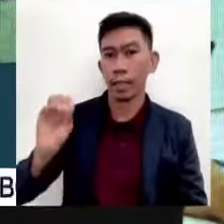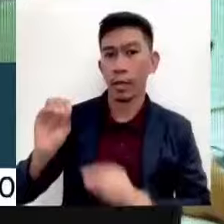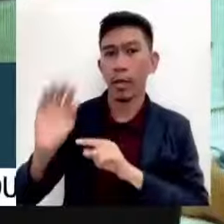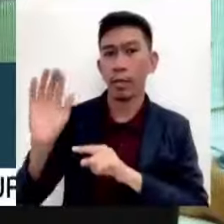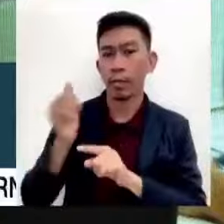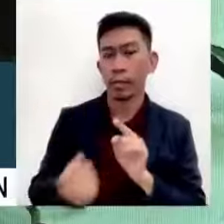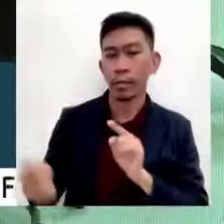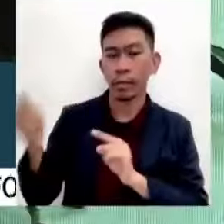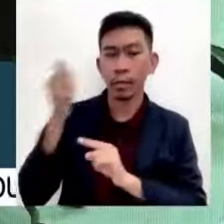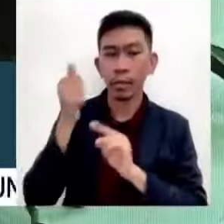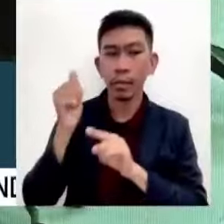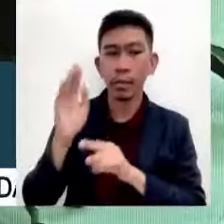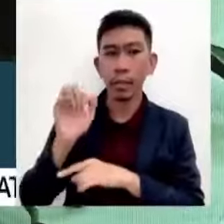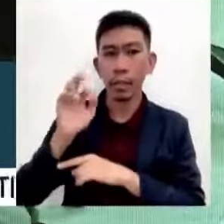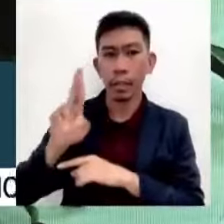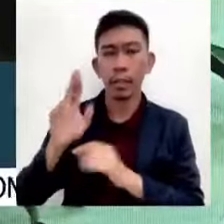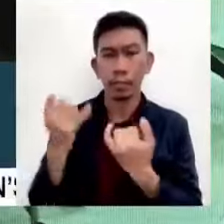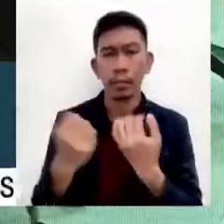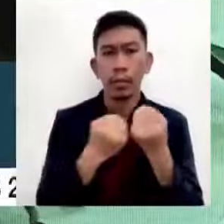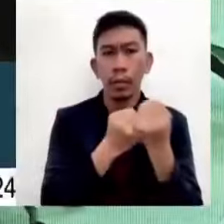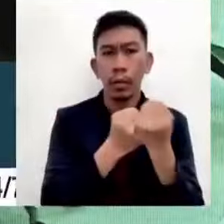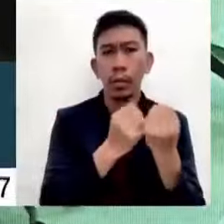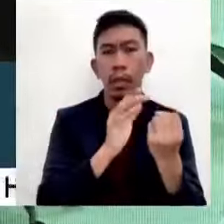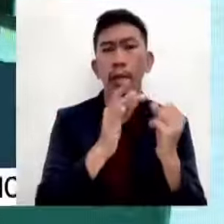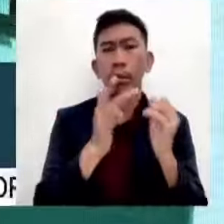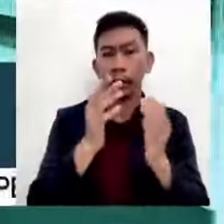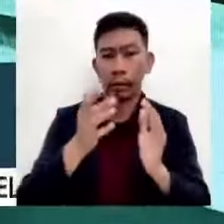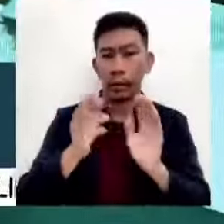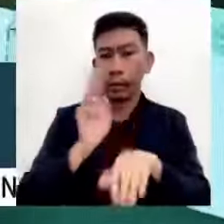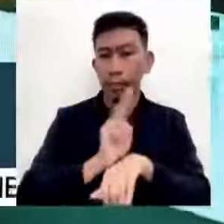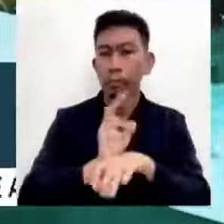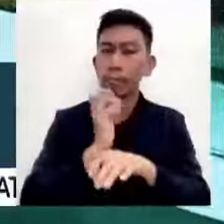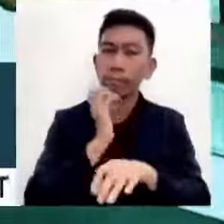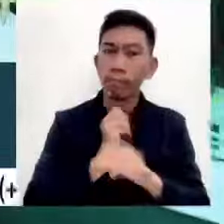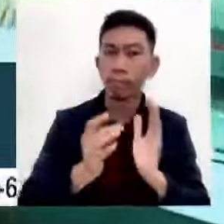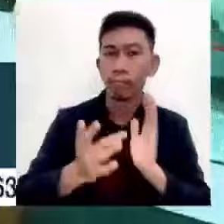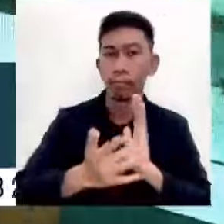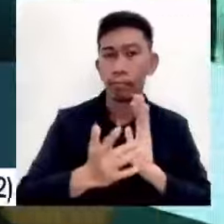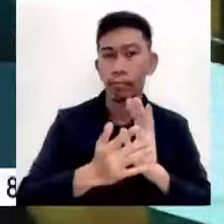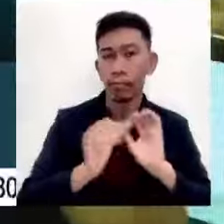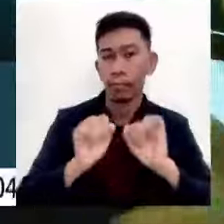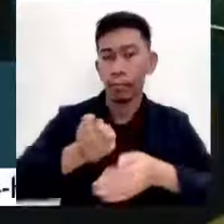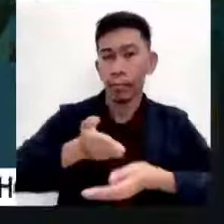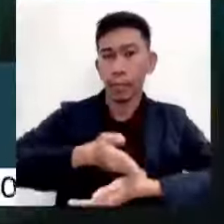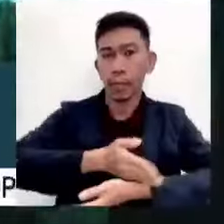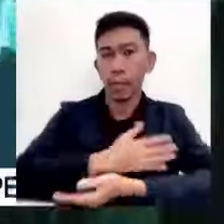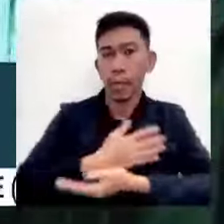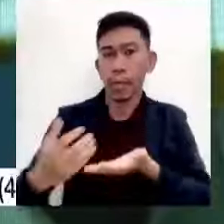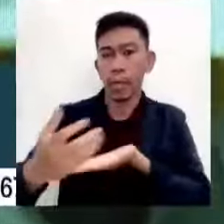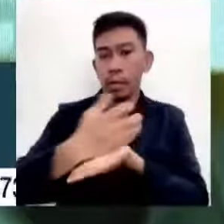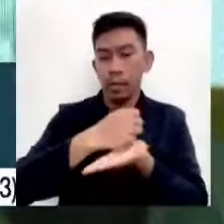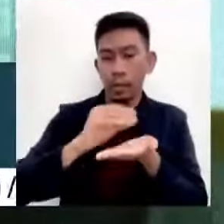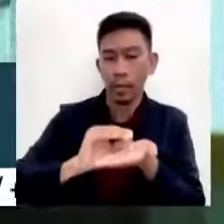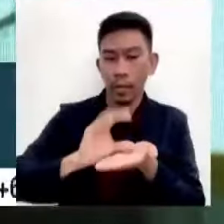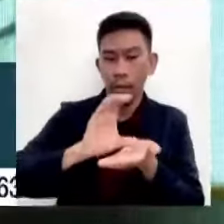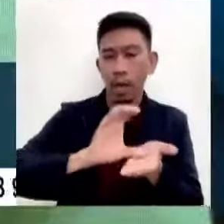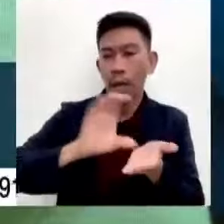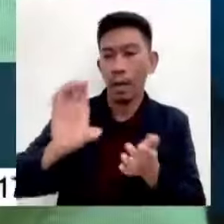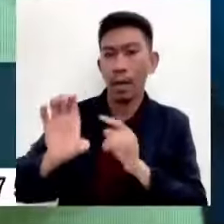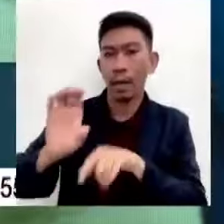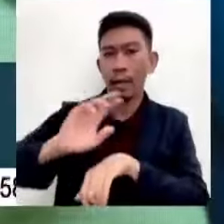digitalization efforts. He says improving the economy will help increase revenue collections to fund the national budget of over